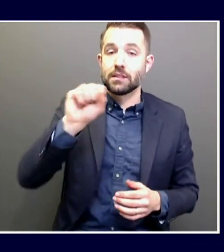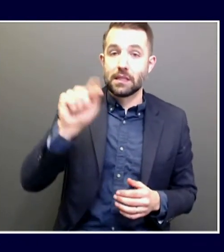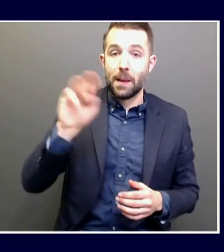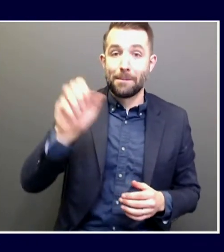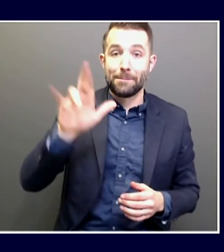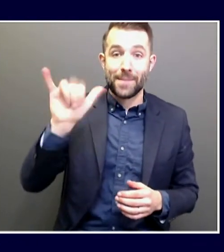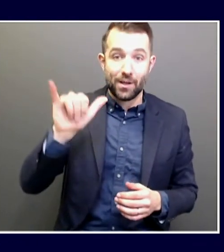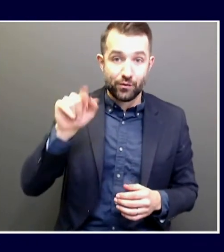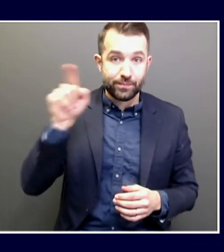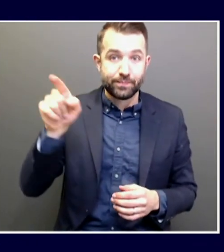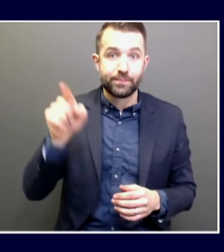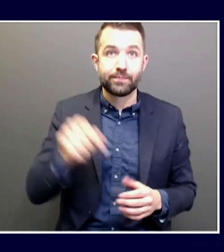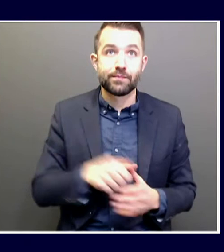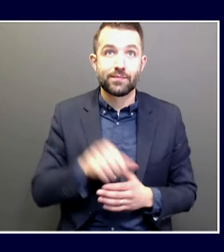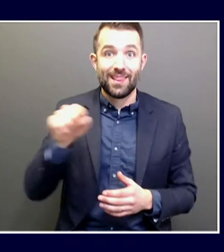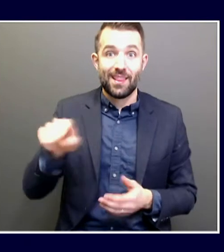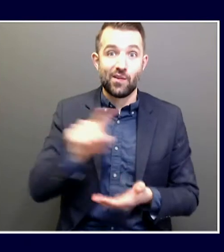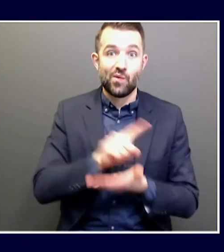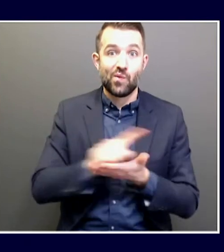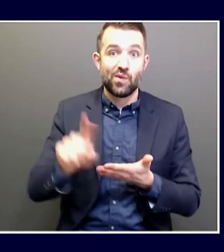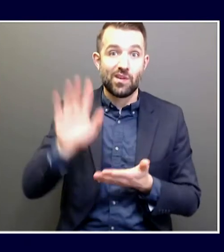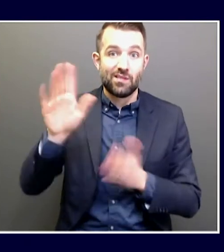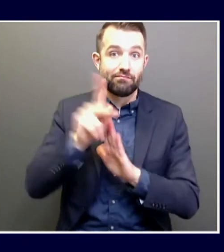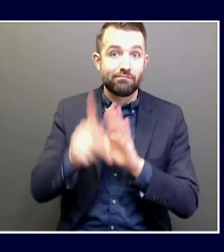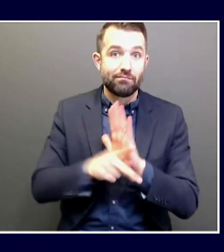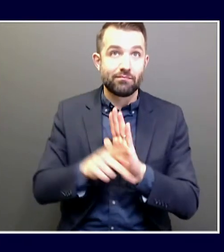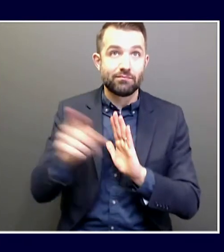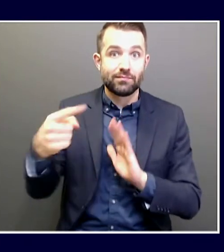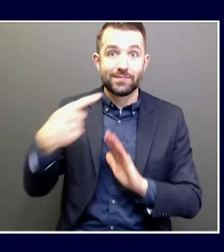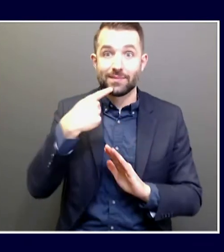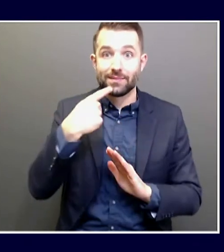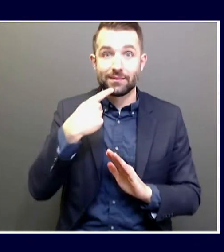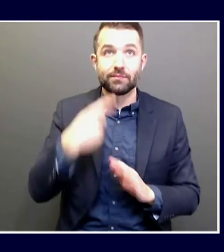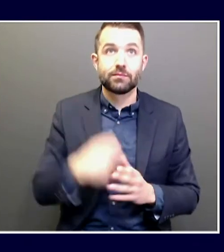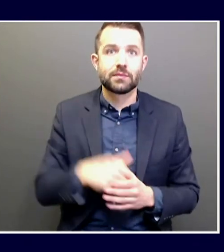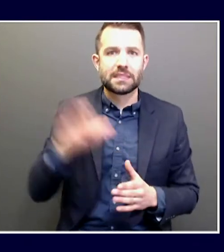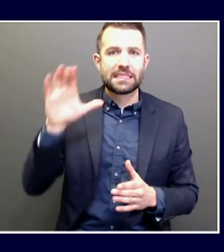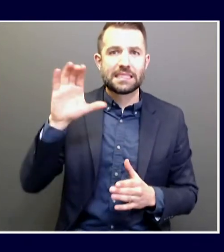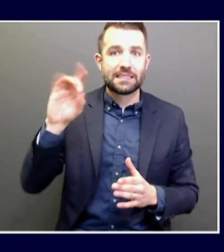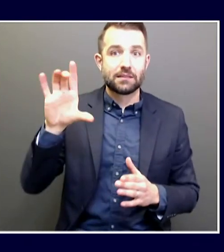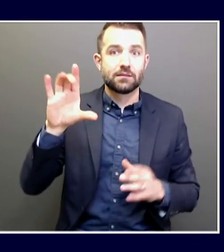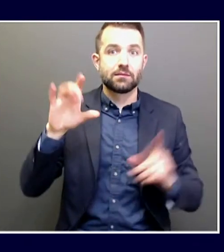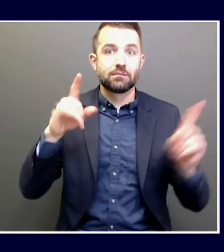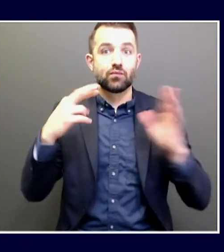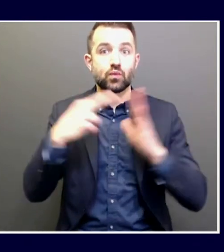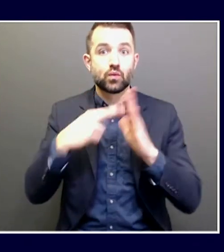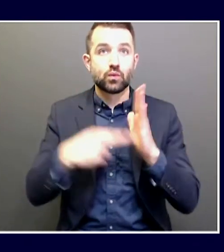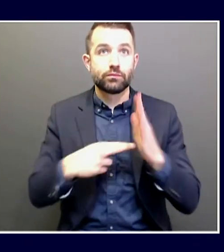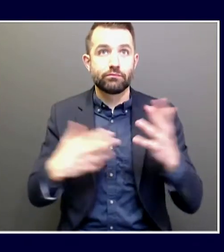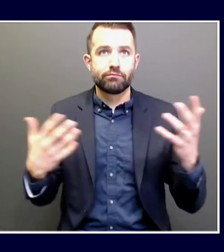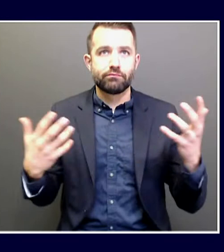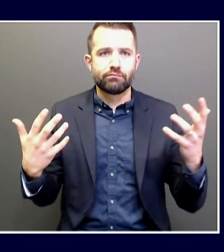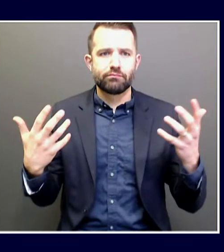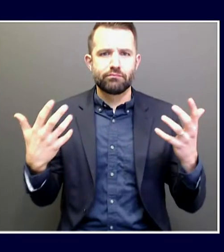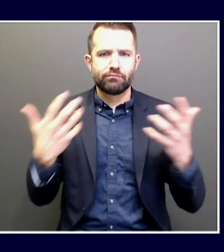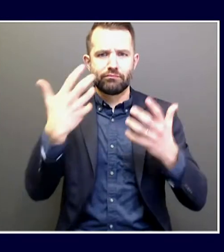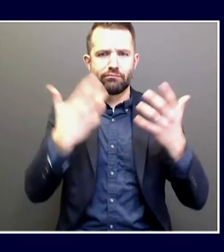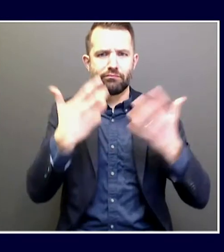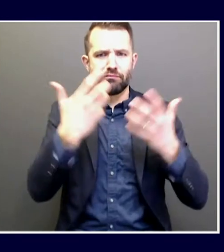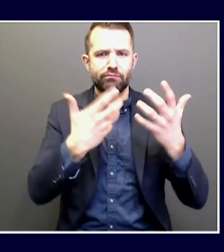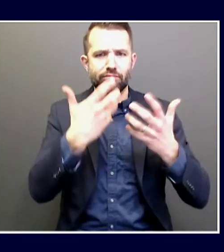they said that they were in compliance with the Maine CDC guidelines. So does that just mean that they alerted you to the fact that they were implementing